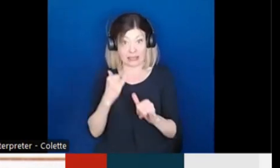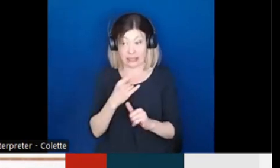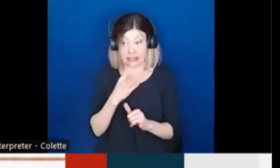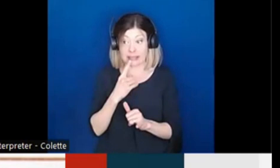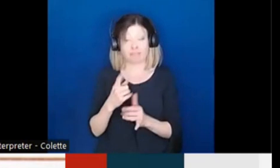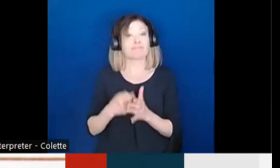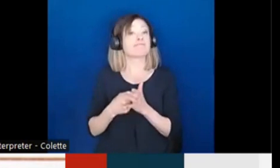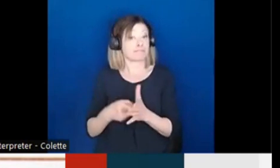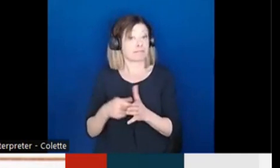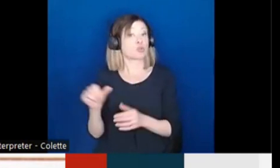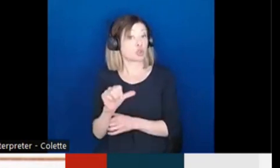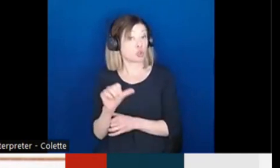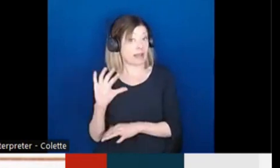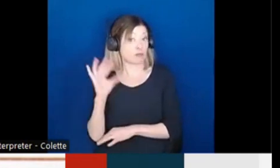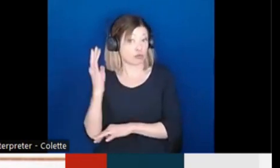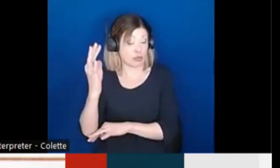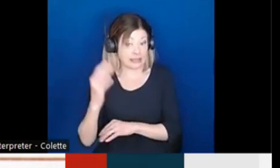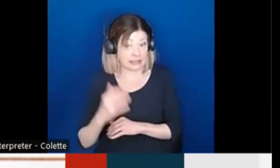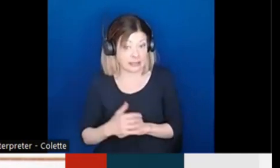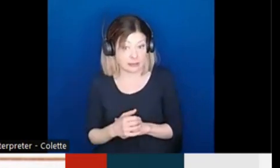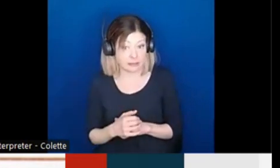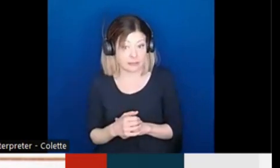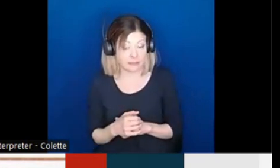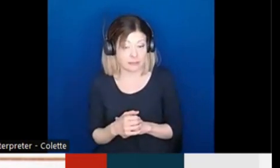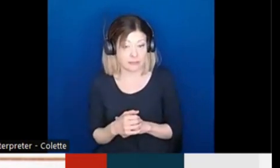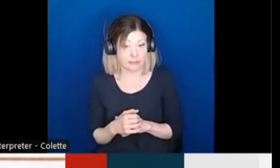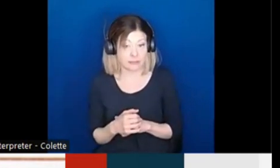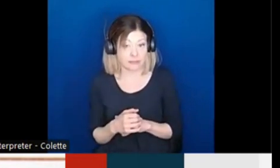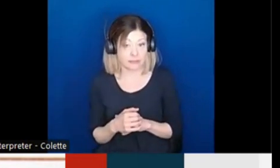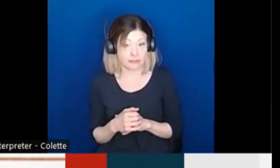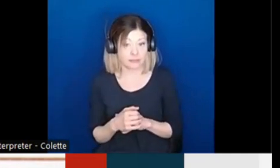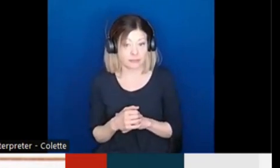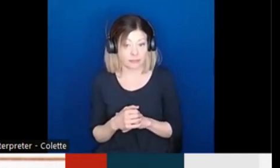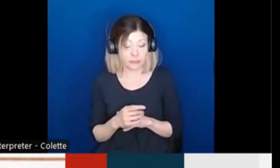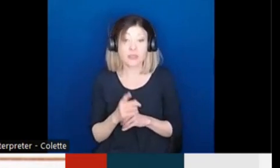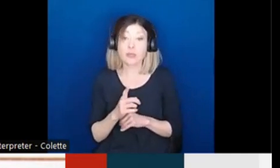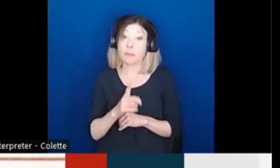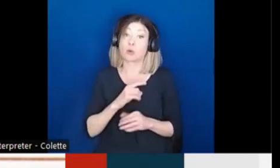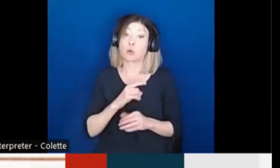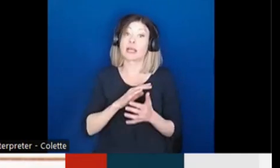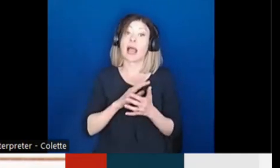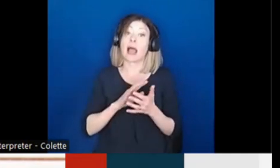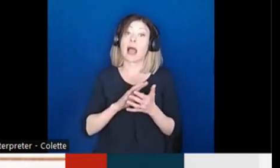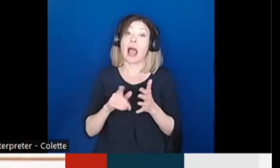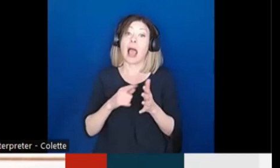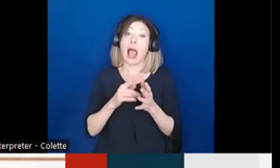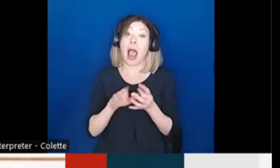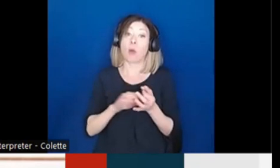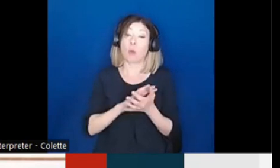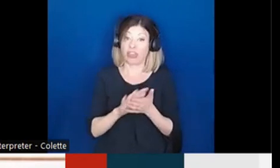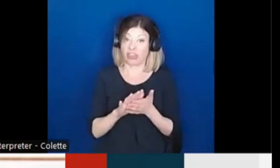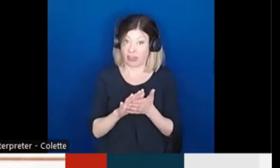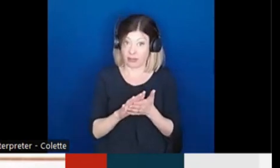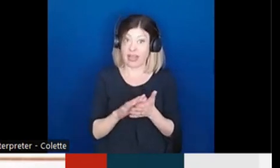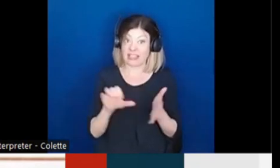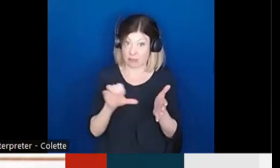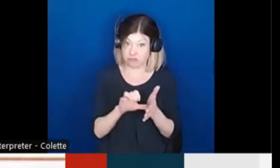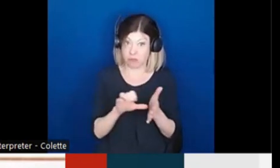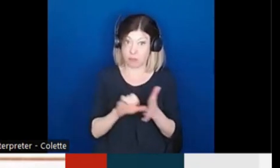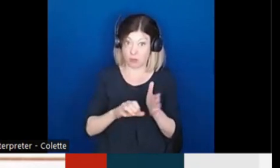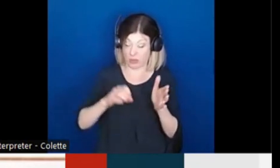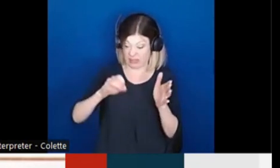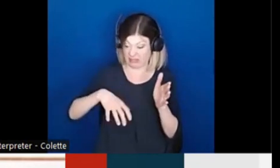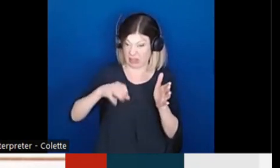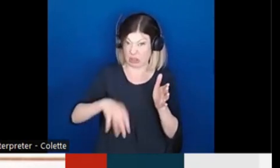other problem that's facing the population of Haworth, it's not just sewage getting into the drinking